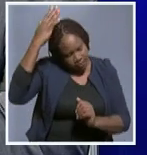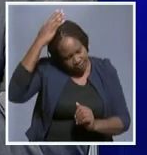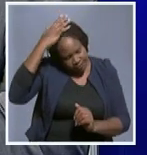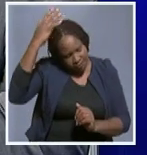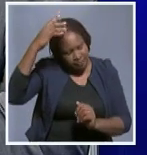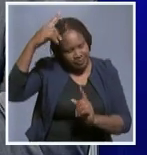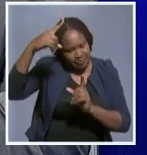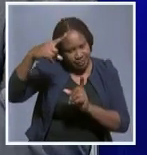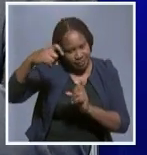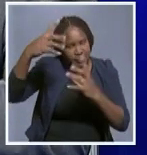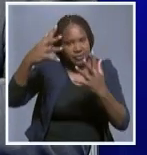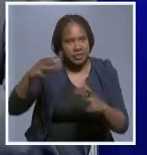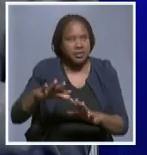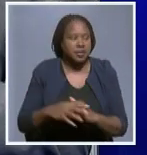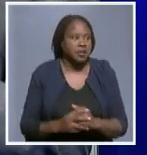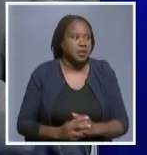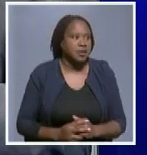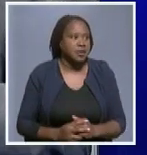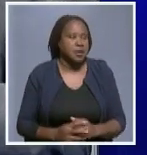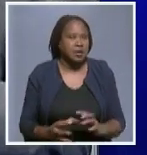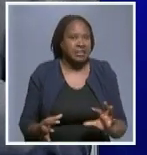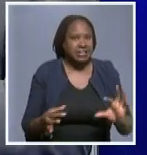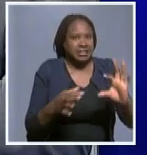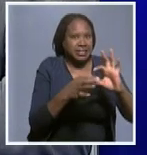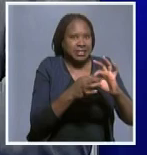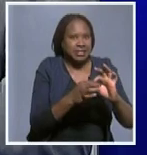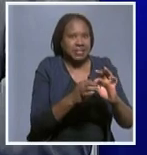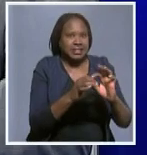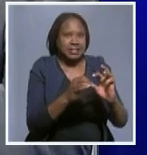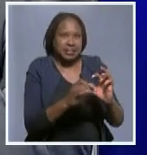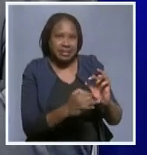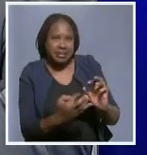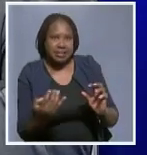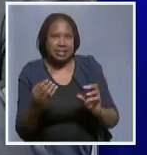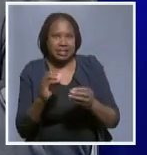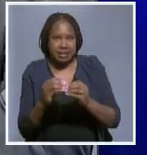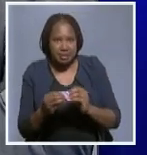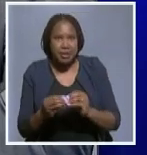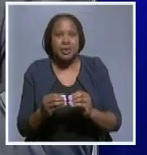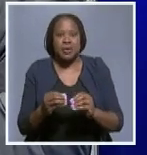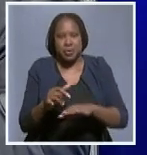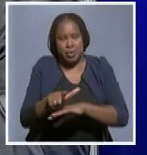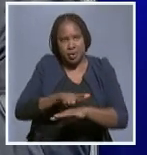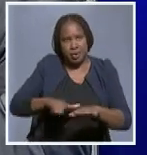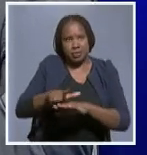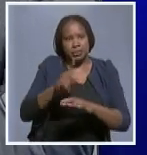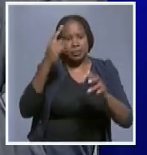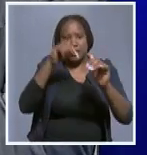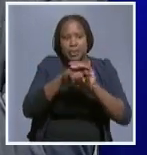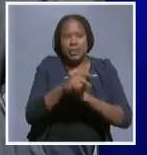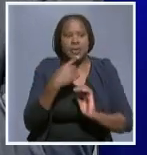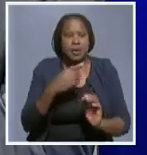when I spoke about linking statistics to location. Yes. We will not also go out there and say